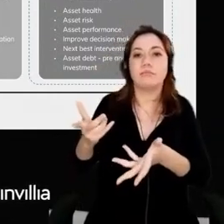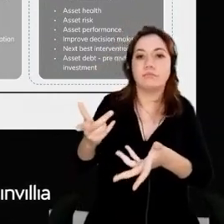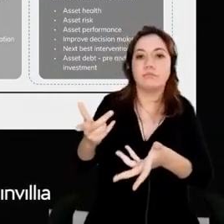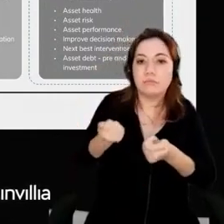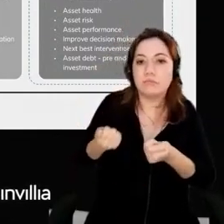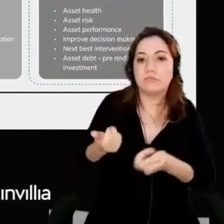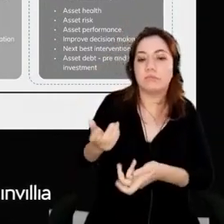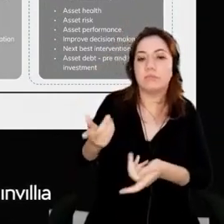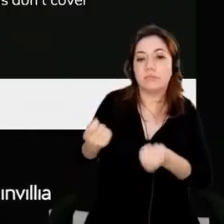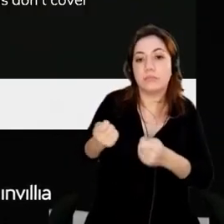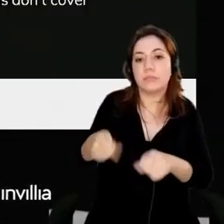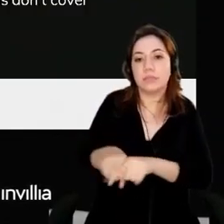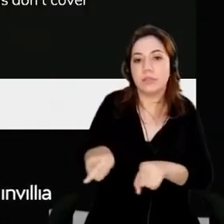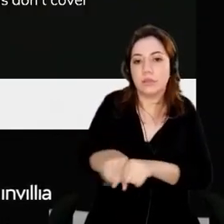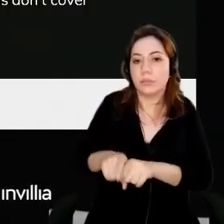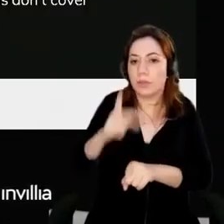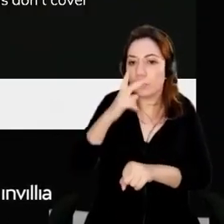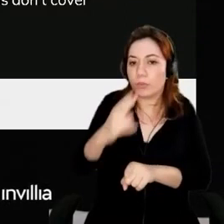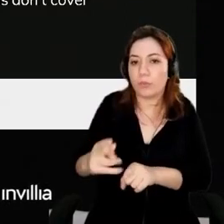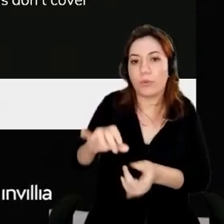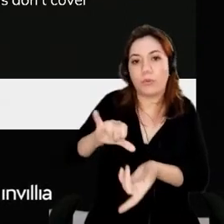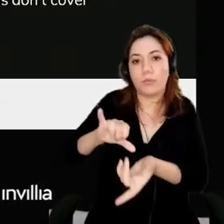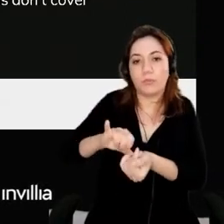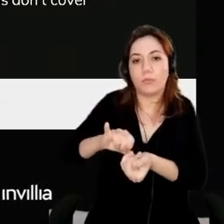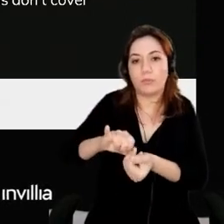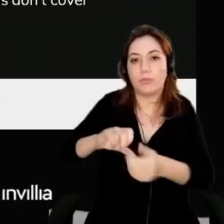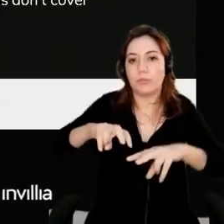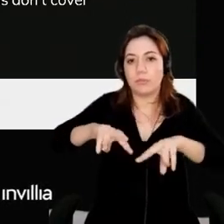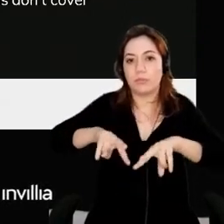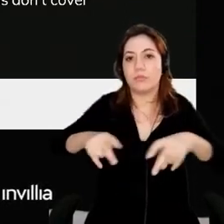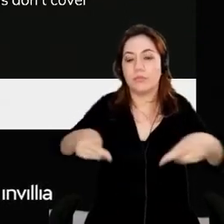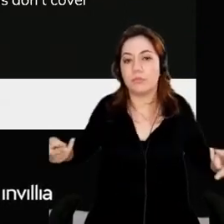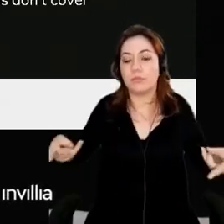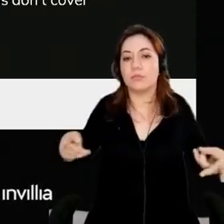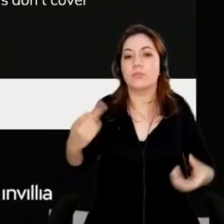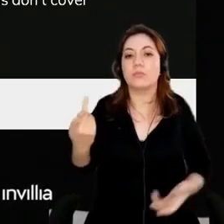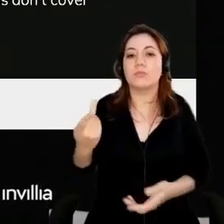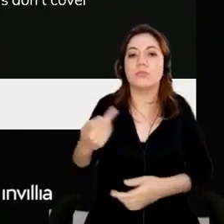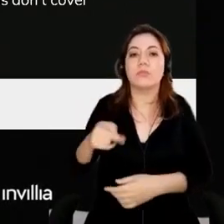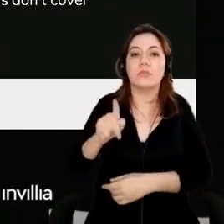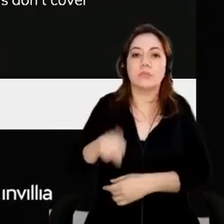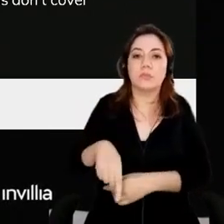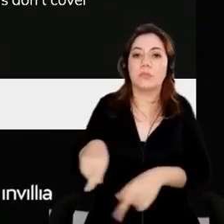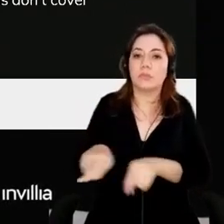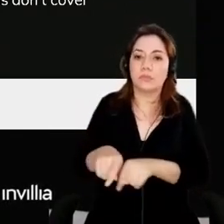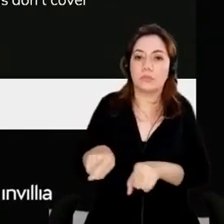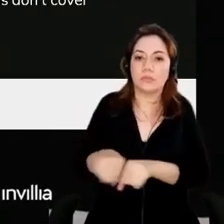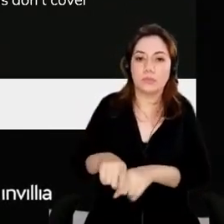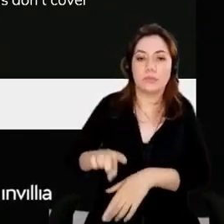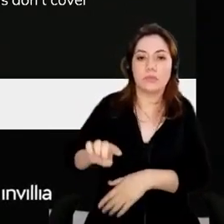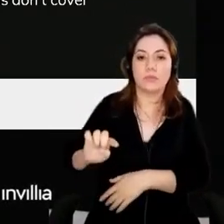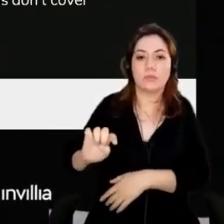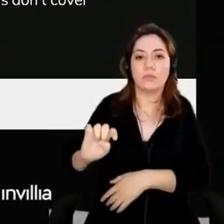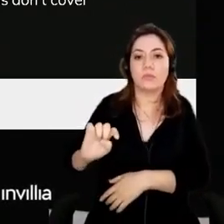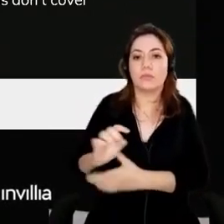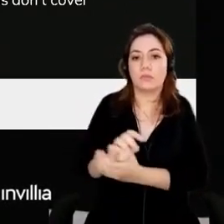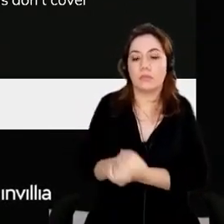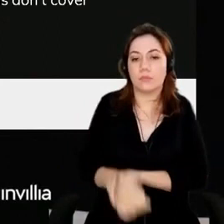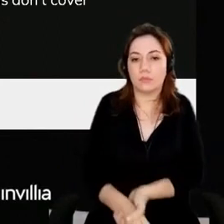me maybe just quickly deep dive on one of the ones where you're using to deploy, you know, kind of